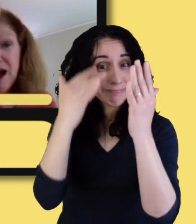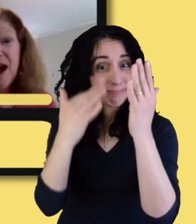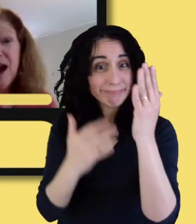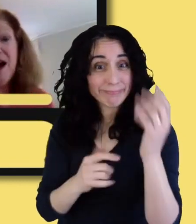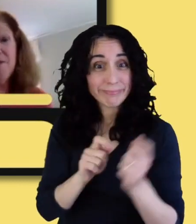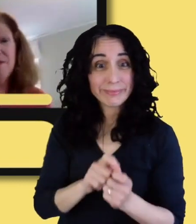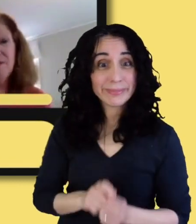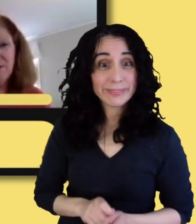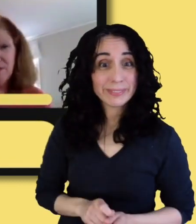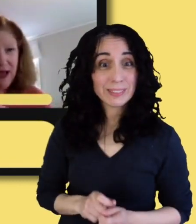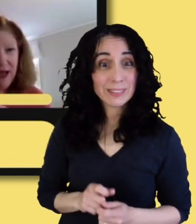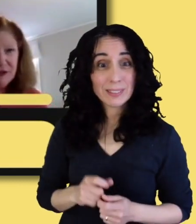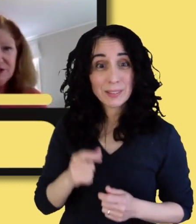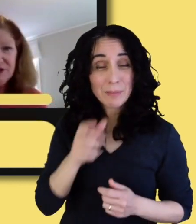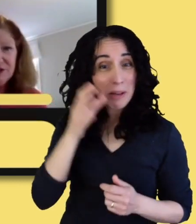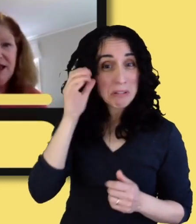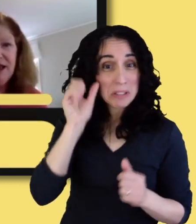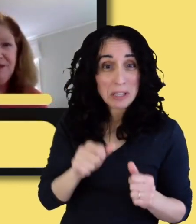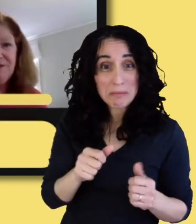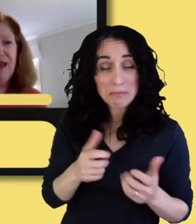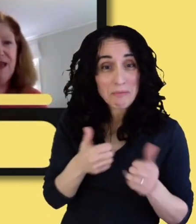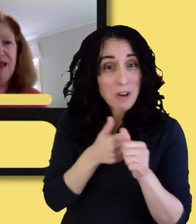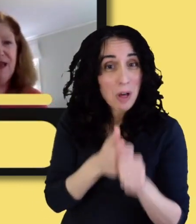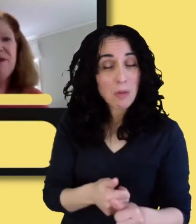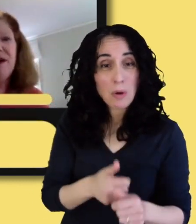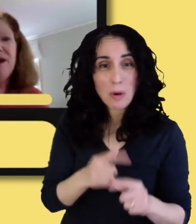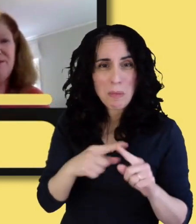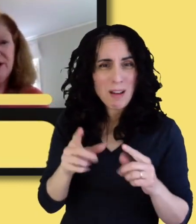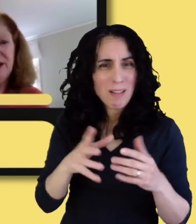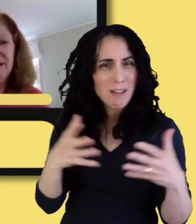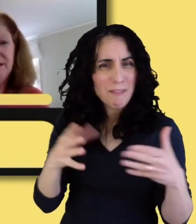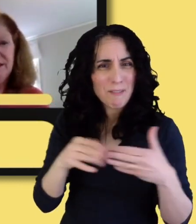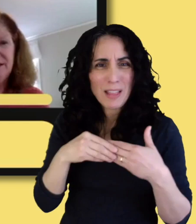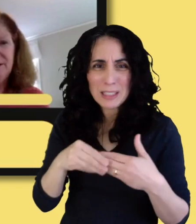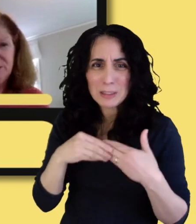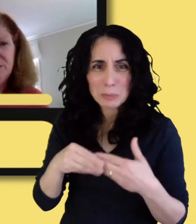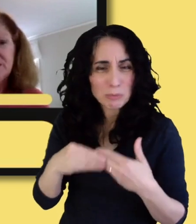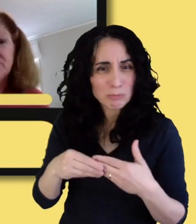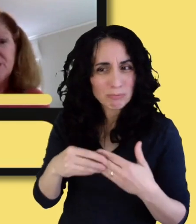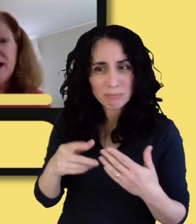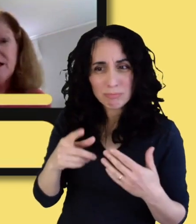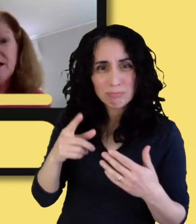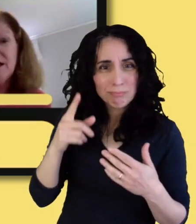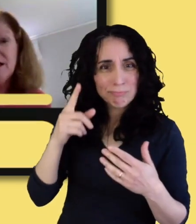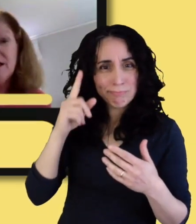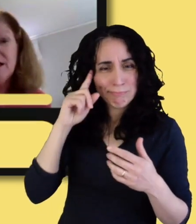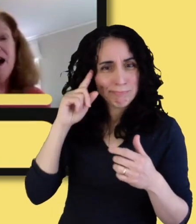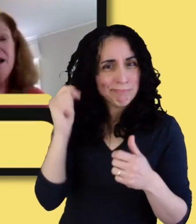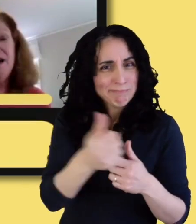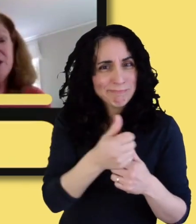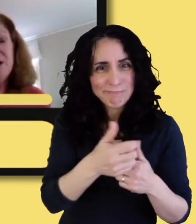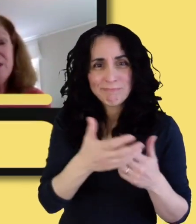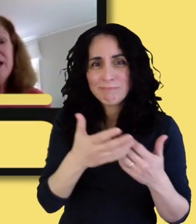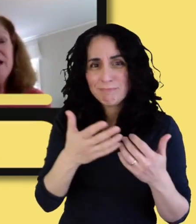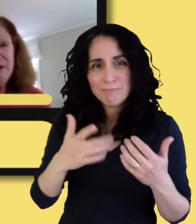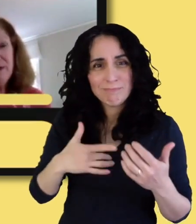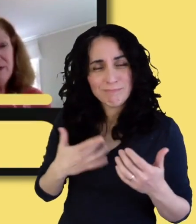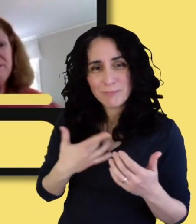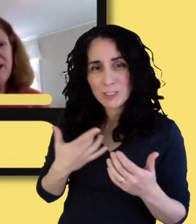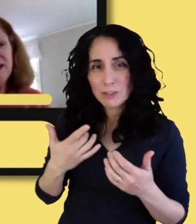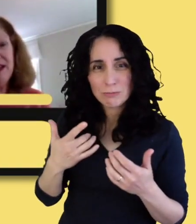choose how much they feel capable of working through with their child. So we've